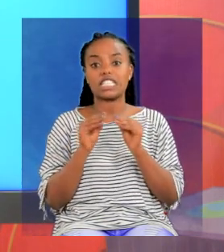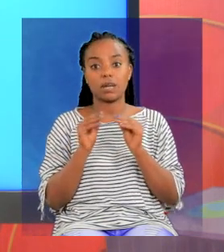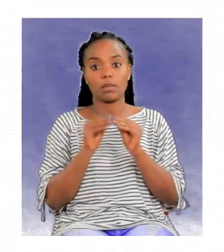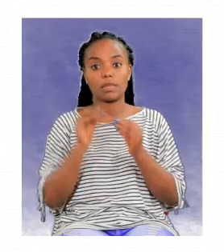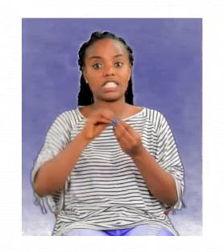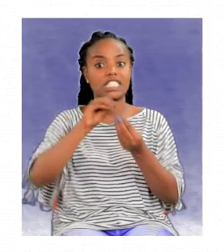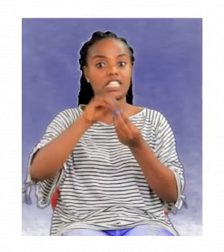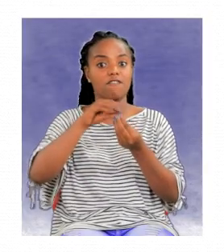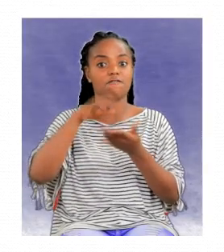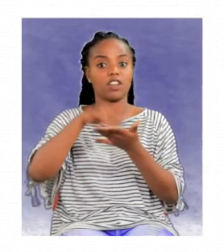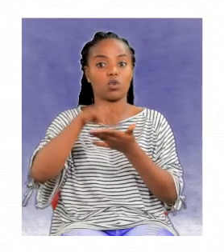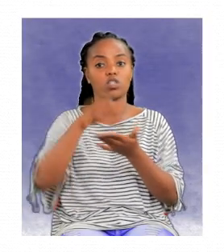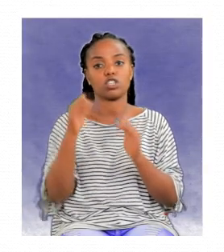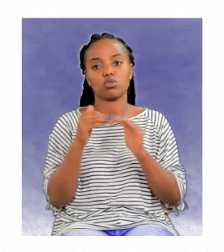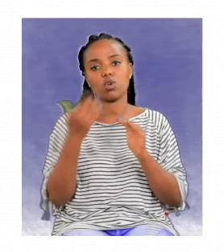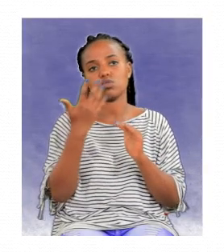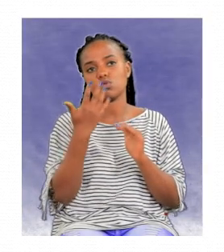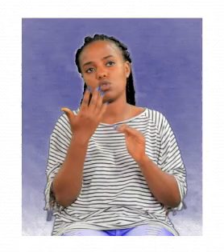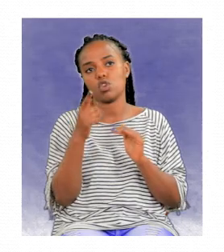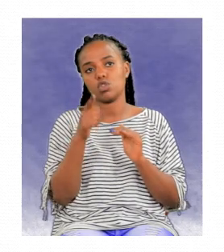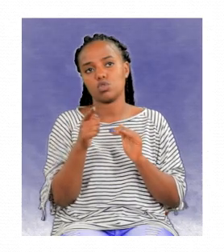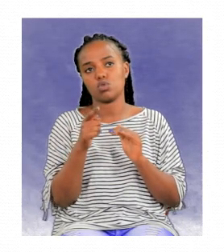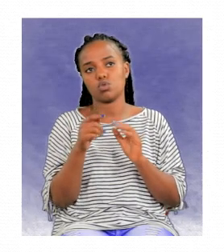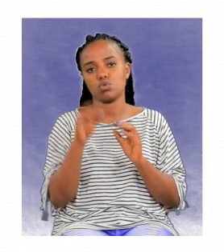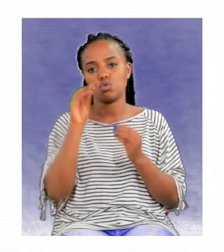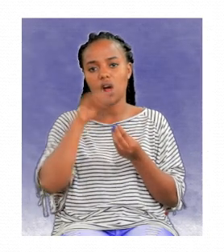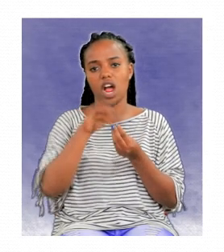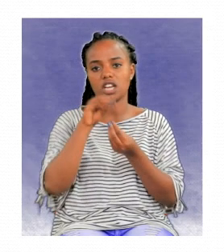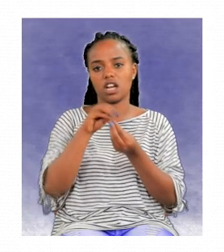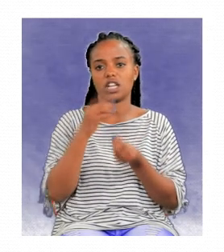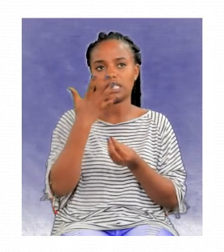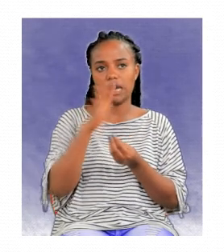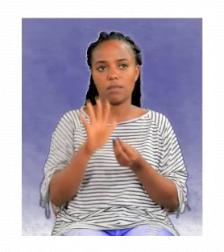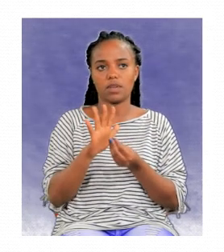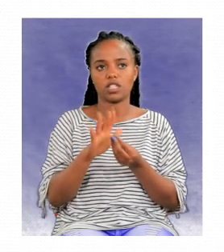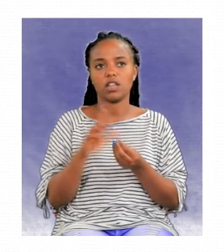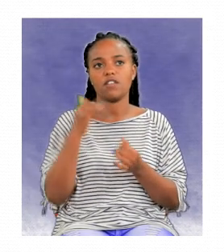15. So this equal to, when you compute this one, you have